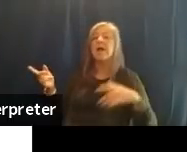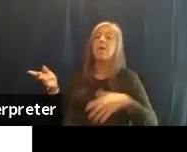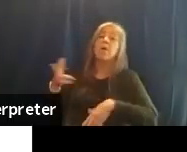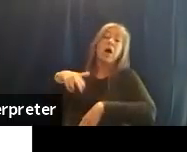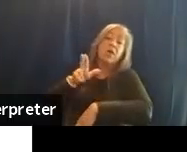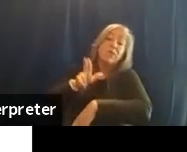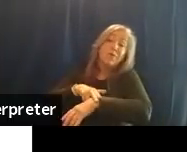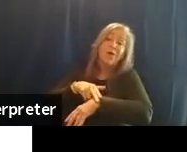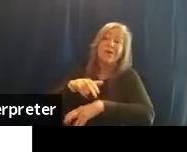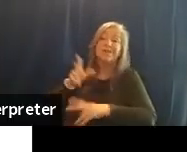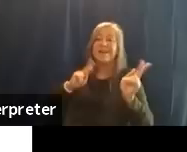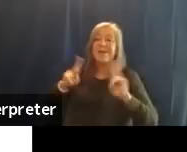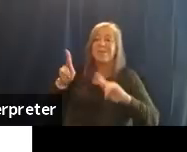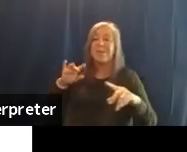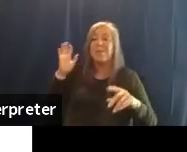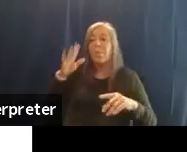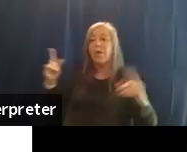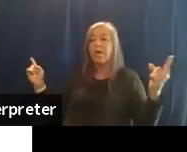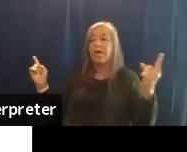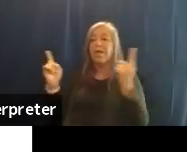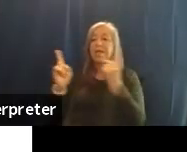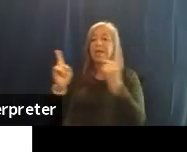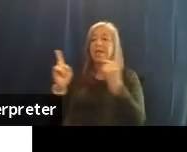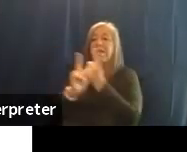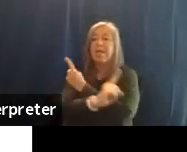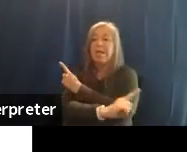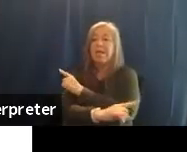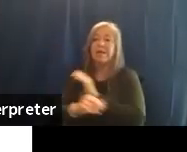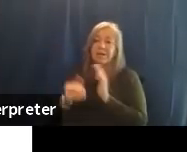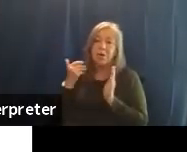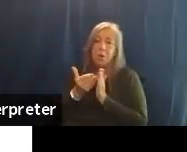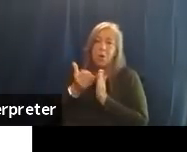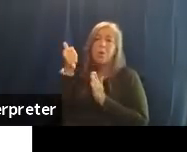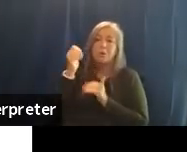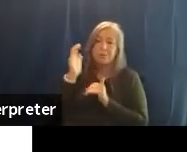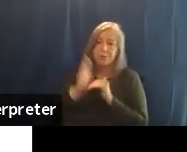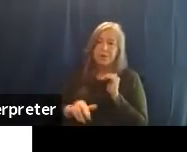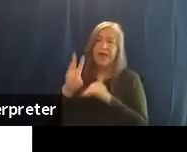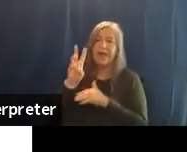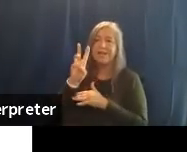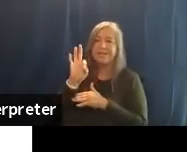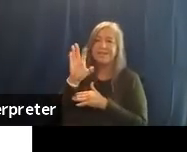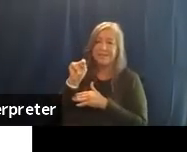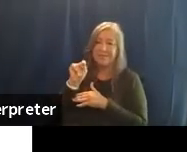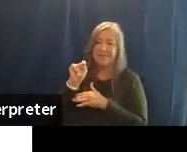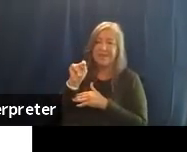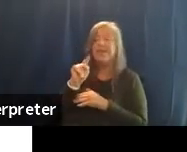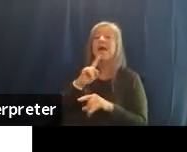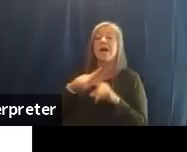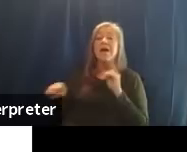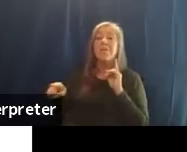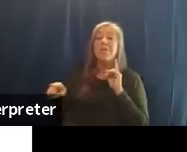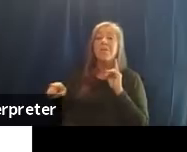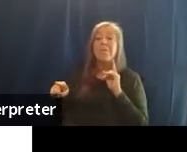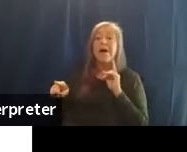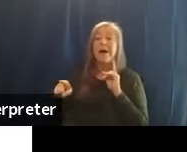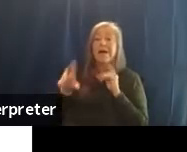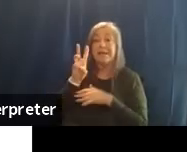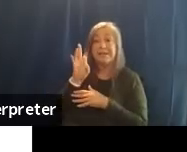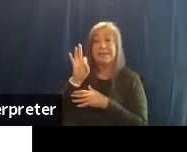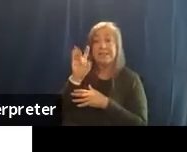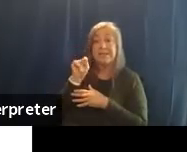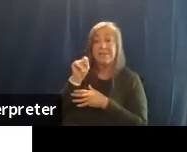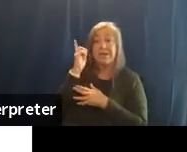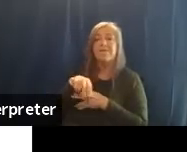another student's desk. But this requirement is intended for their seating position so that their exposure level during the